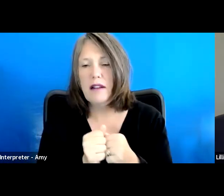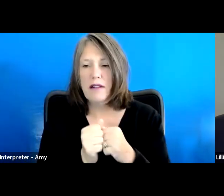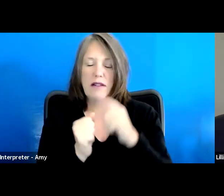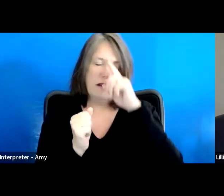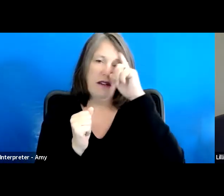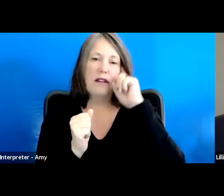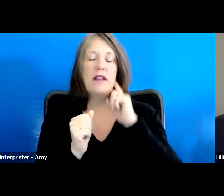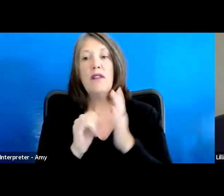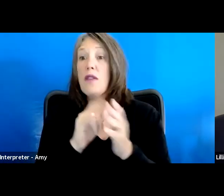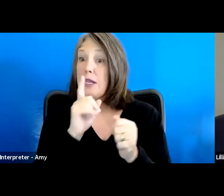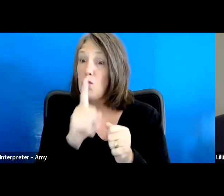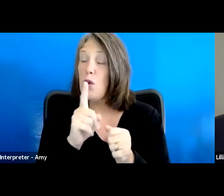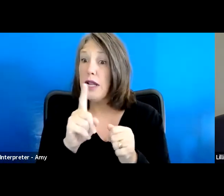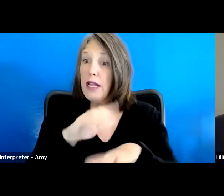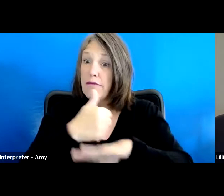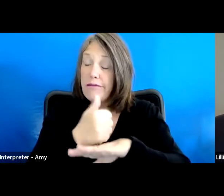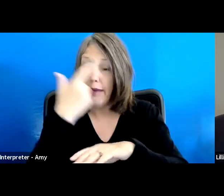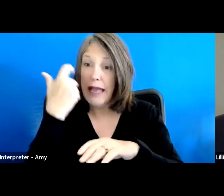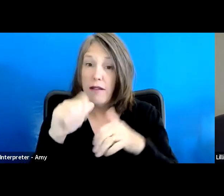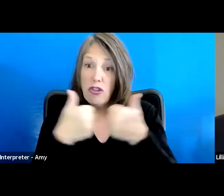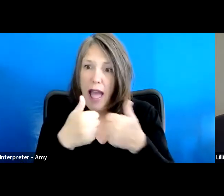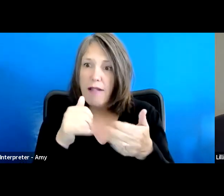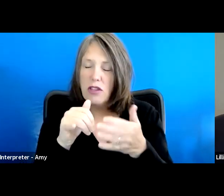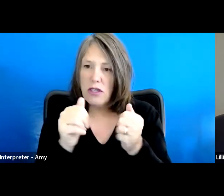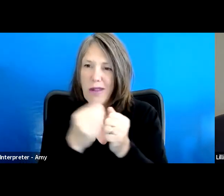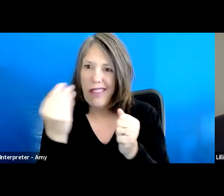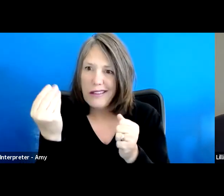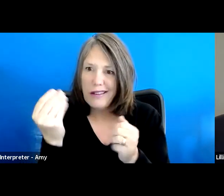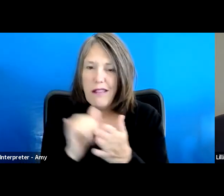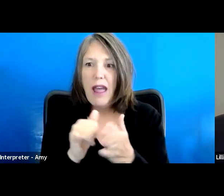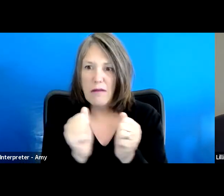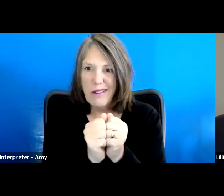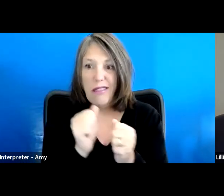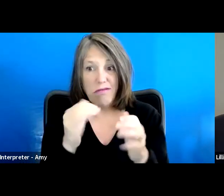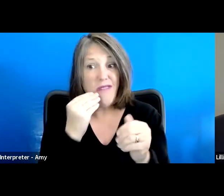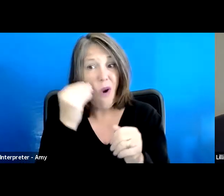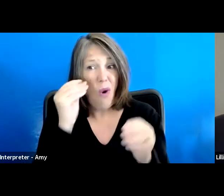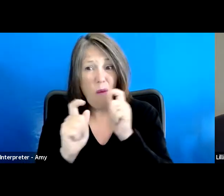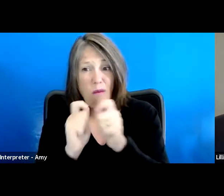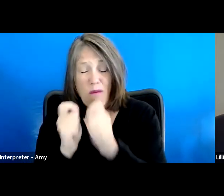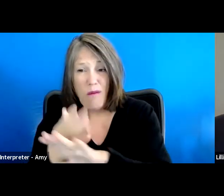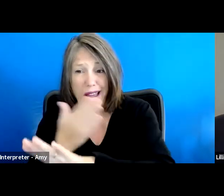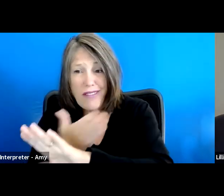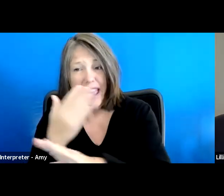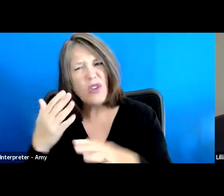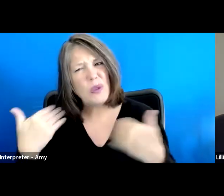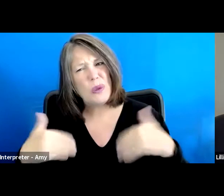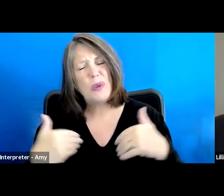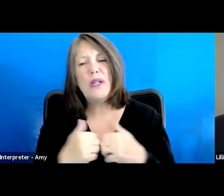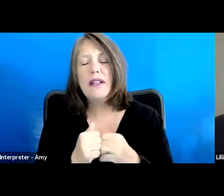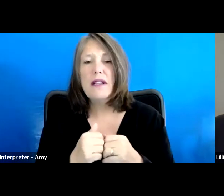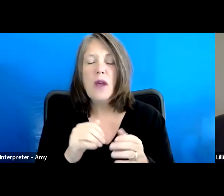the challenges and the expenses that come along with, of course, larger home modification programs. And so we're going to talk a little bit about